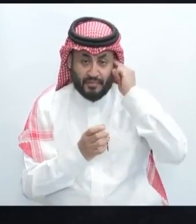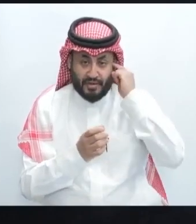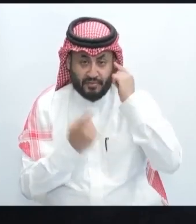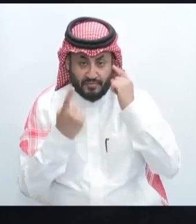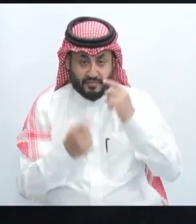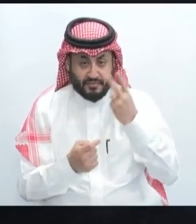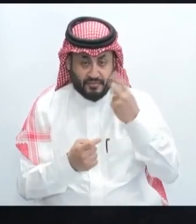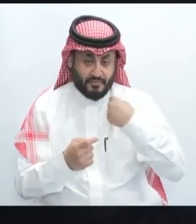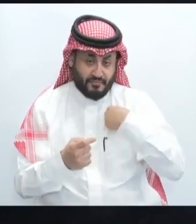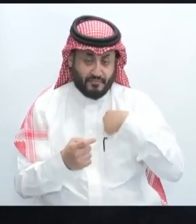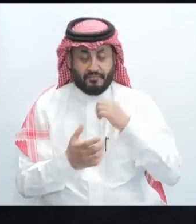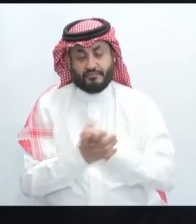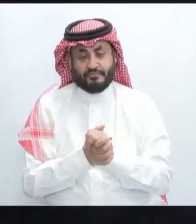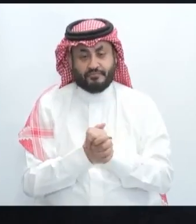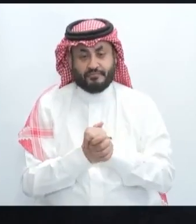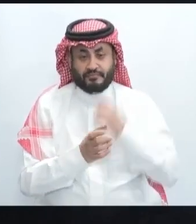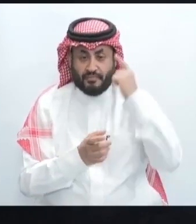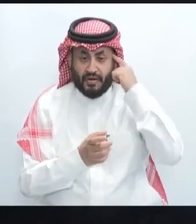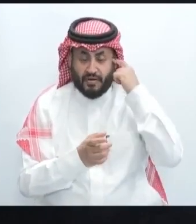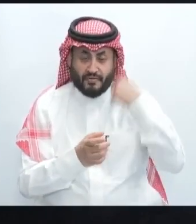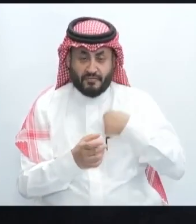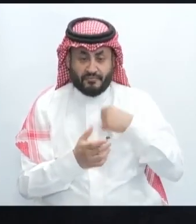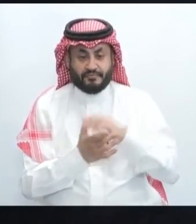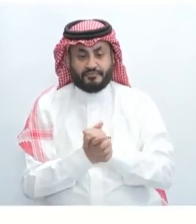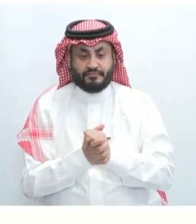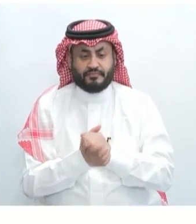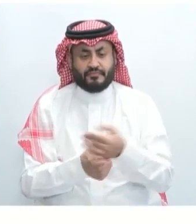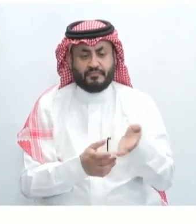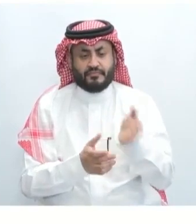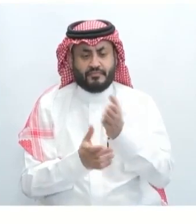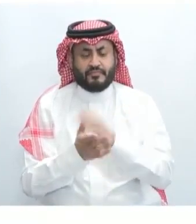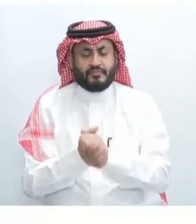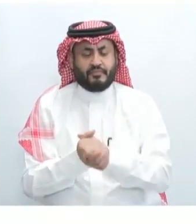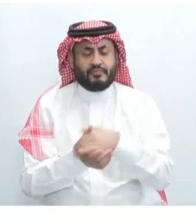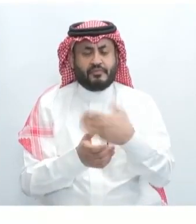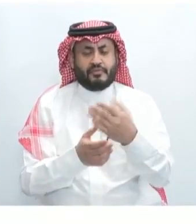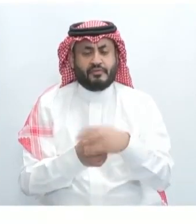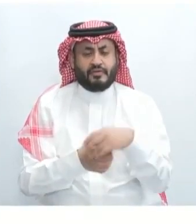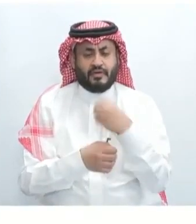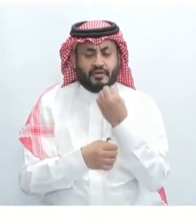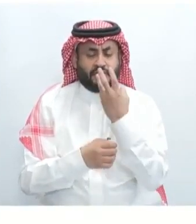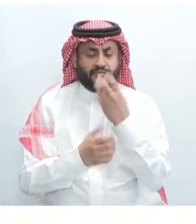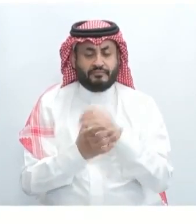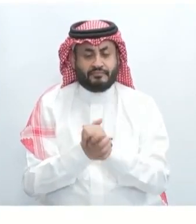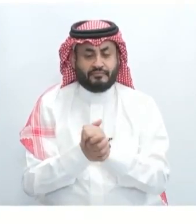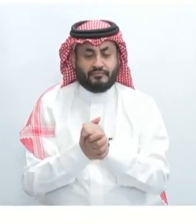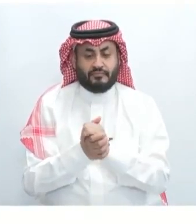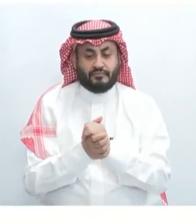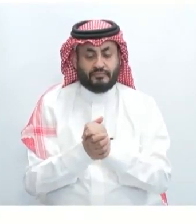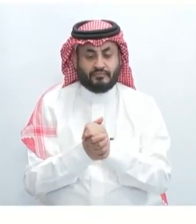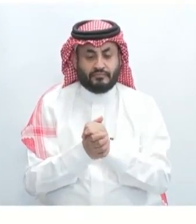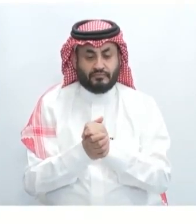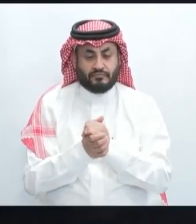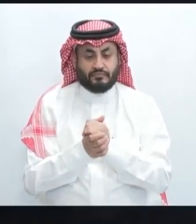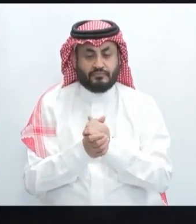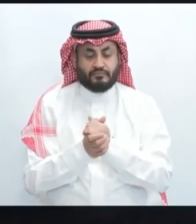black and white. Black and white. Excellent. Okay, after that, we have some flowers here.